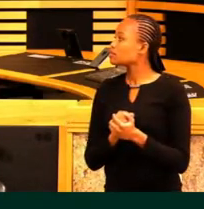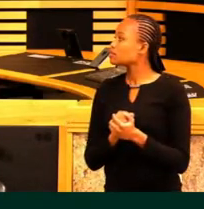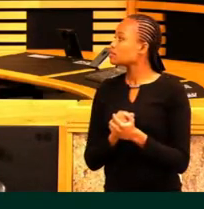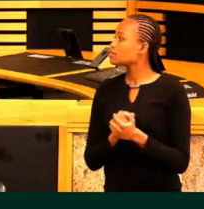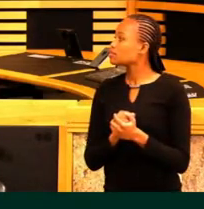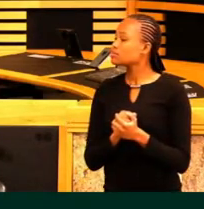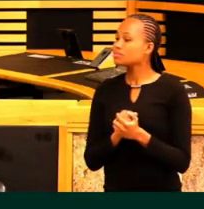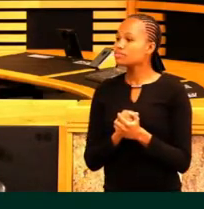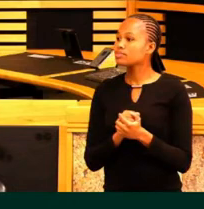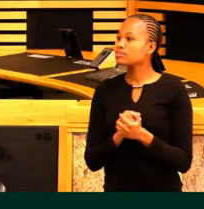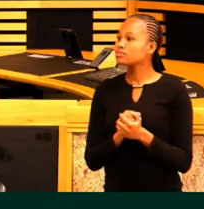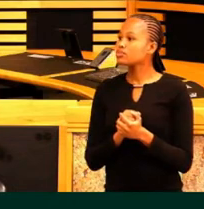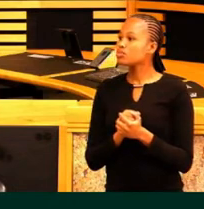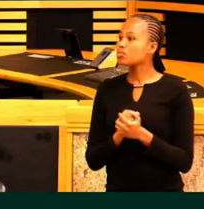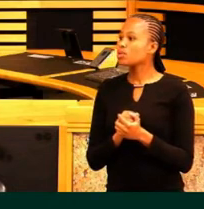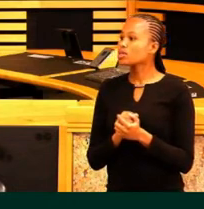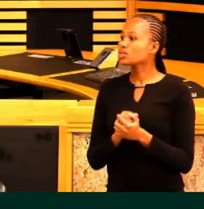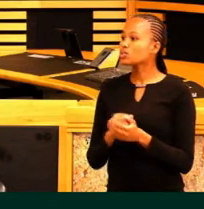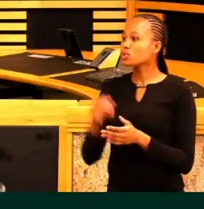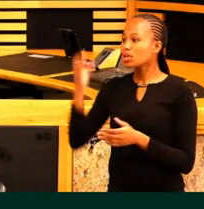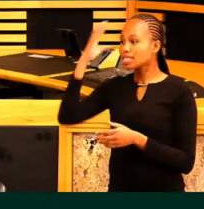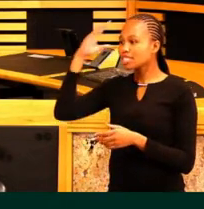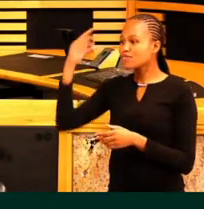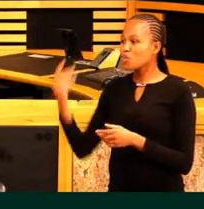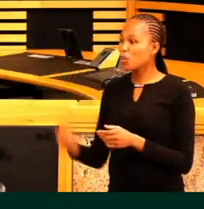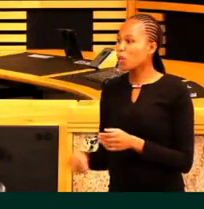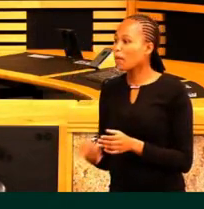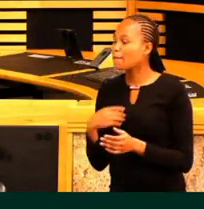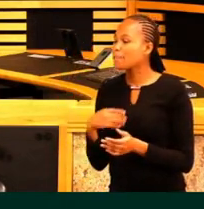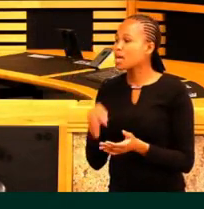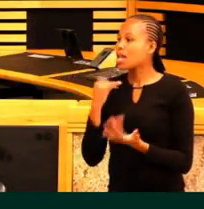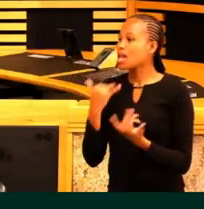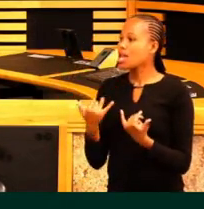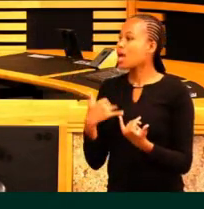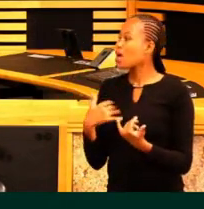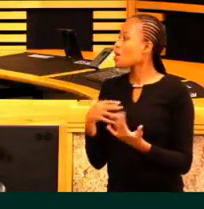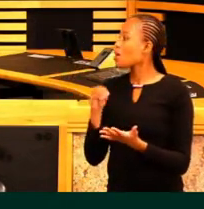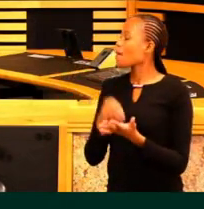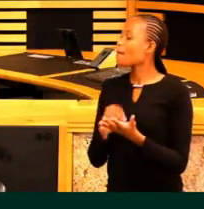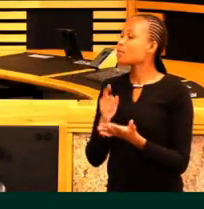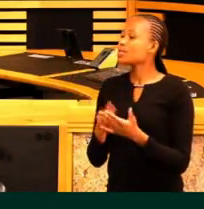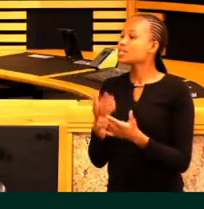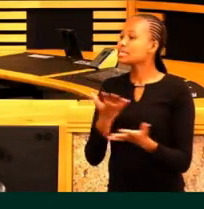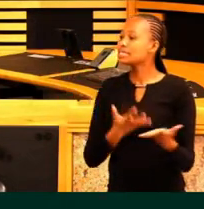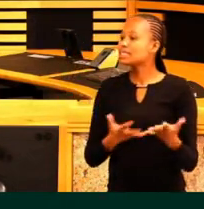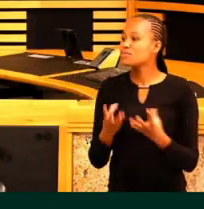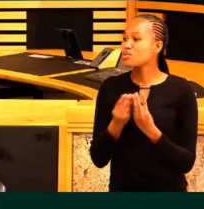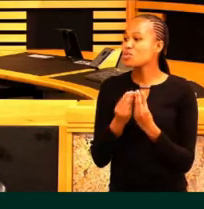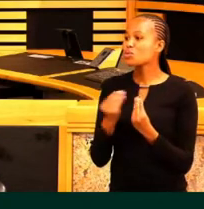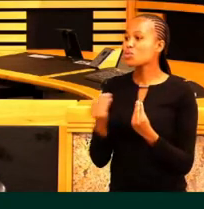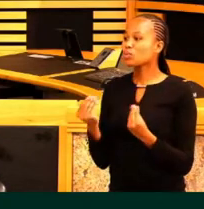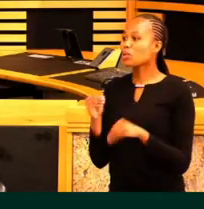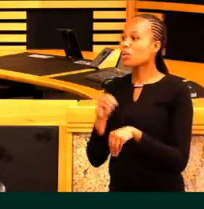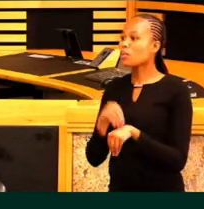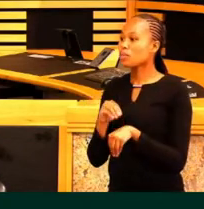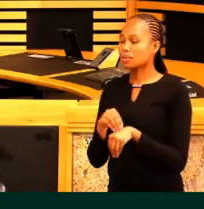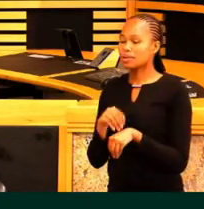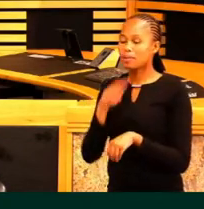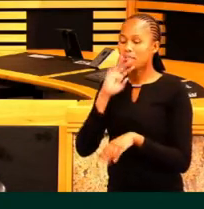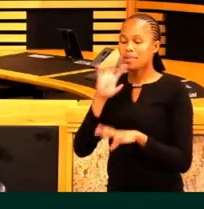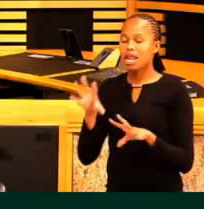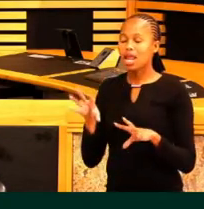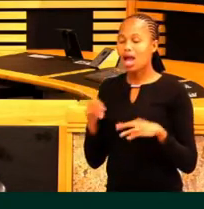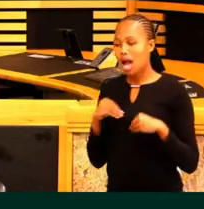Chief whip I now put there is the debate and the results on the matter agreed